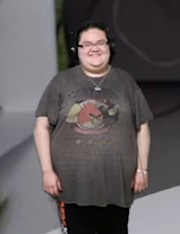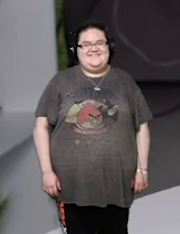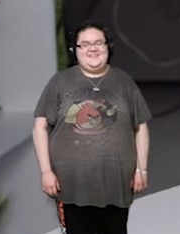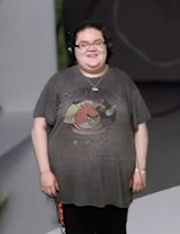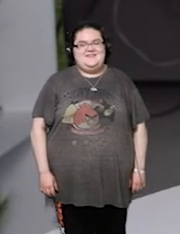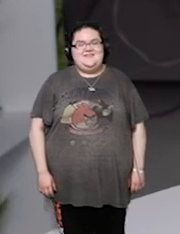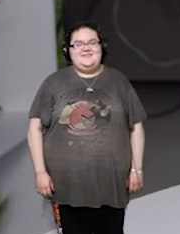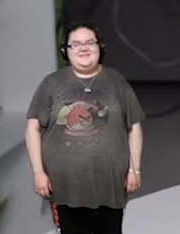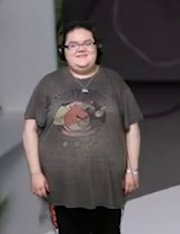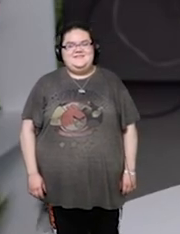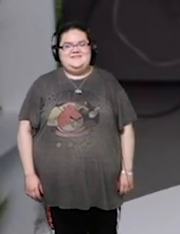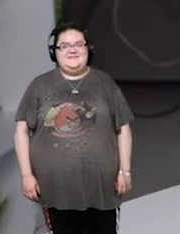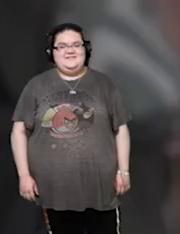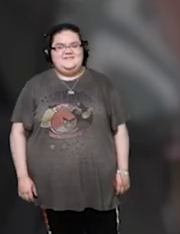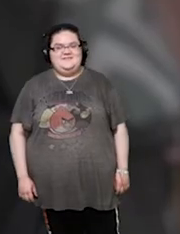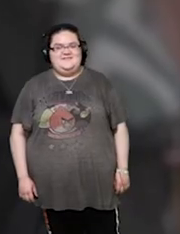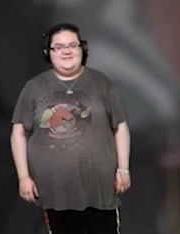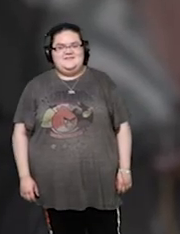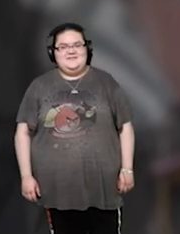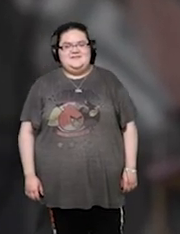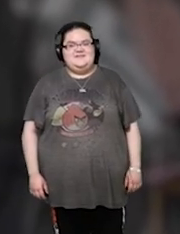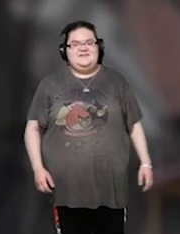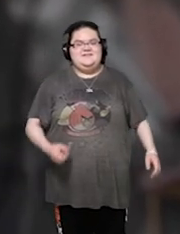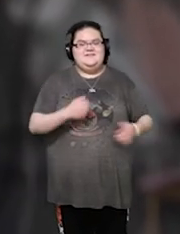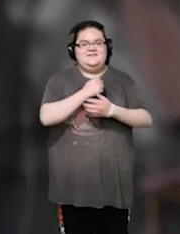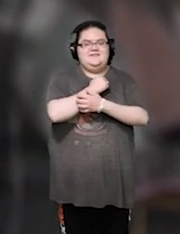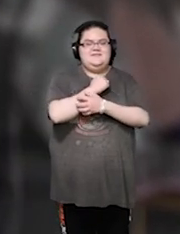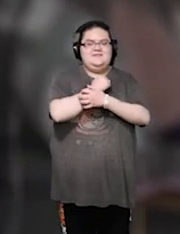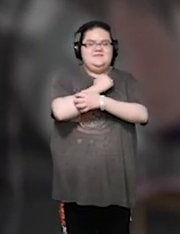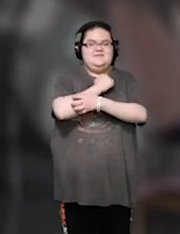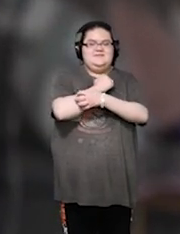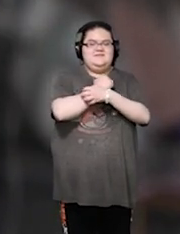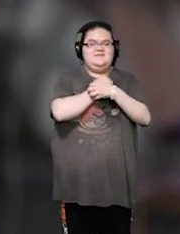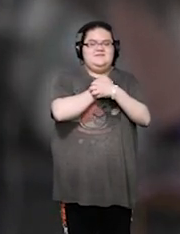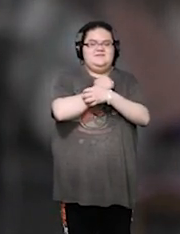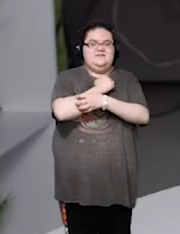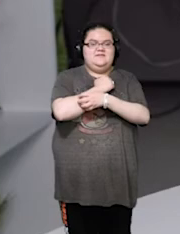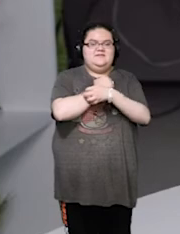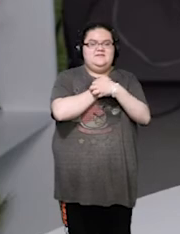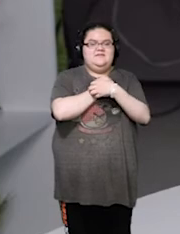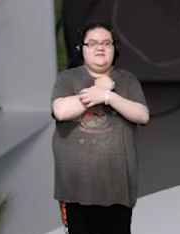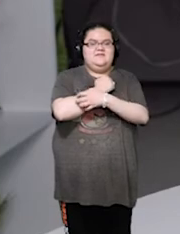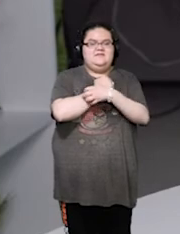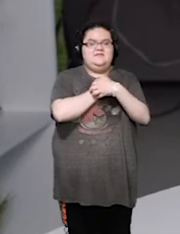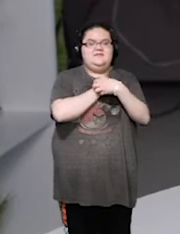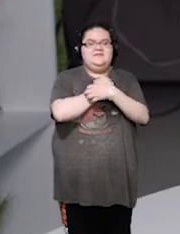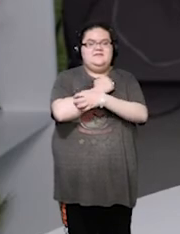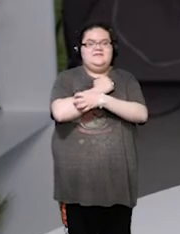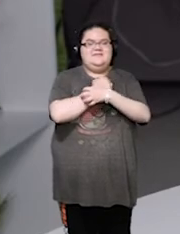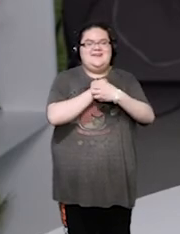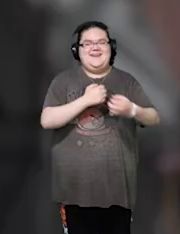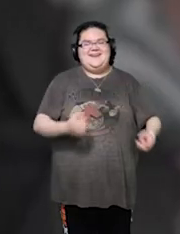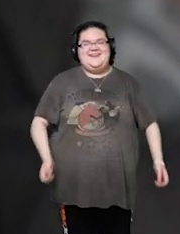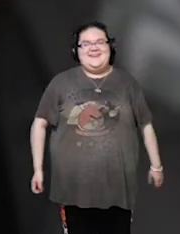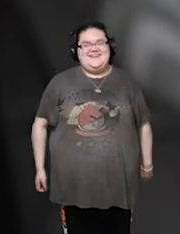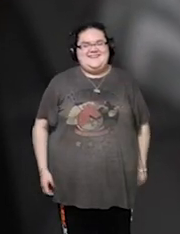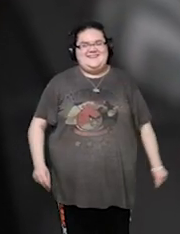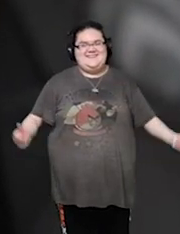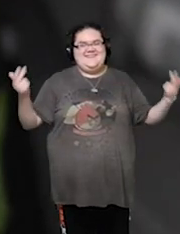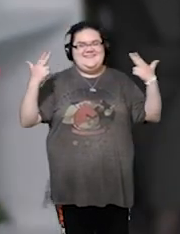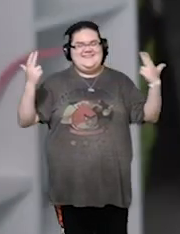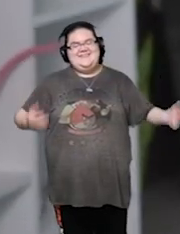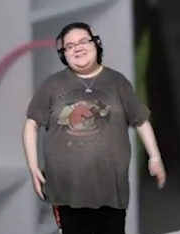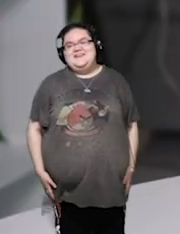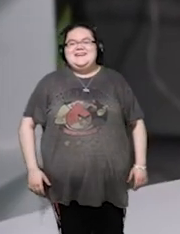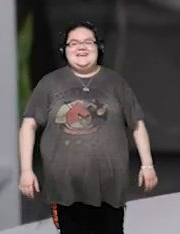Oh, tweezers, it's tweezers, it's tweezers. Okay, the key here could be the cap. This has got an expensive cap. That's why I can't be no friends, we have no cap. Hey. This is a little